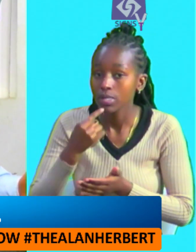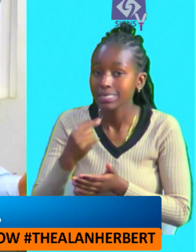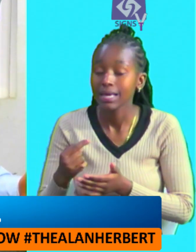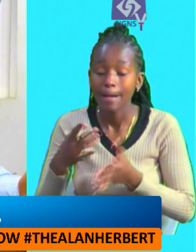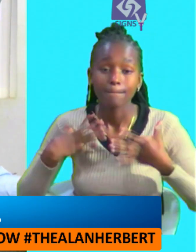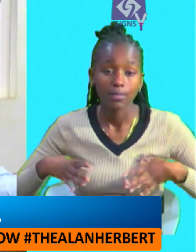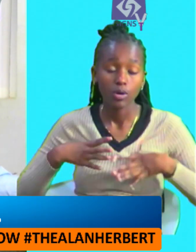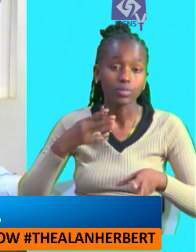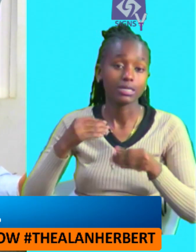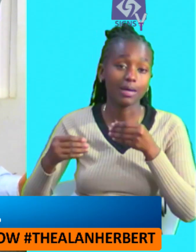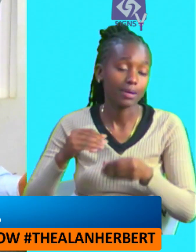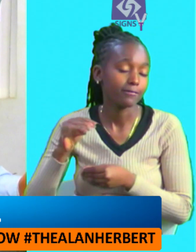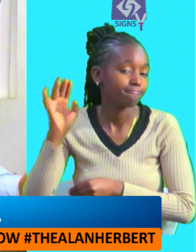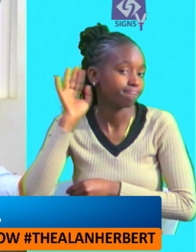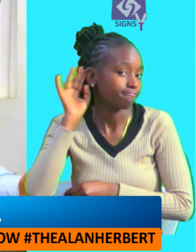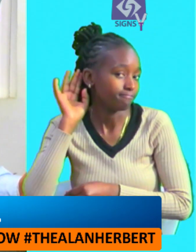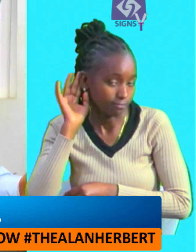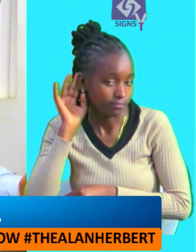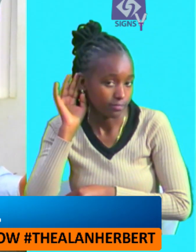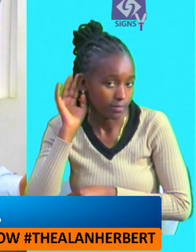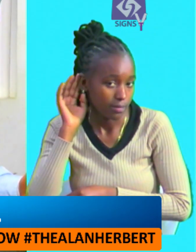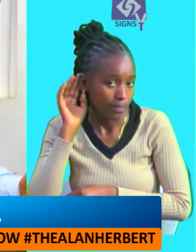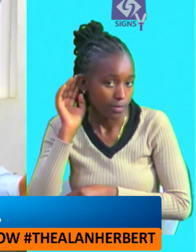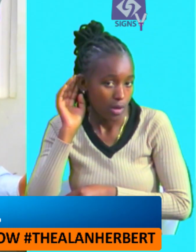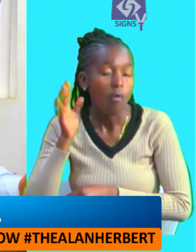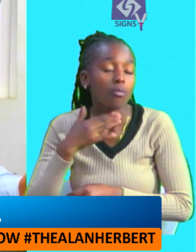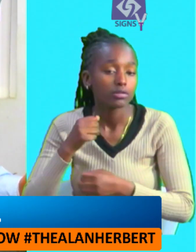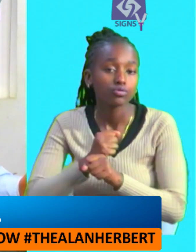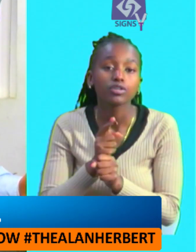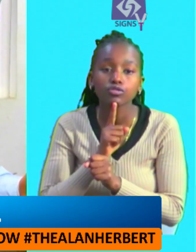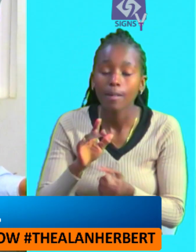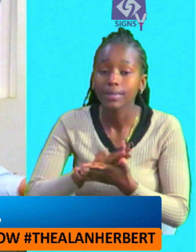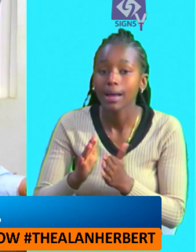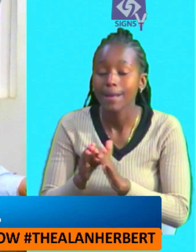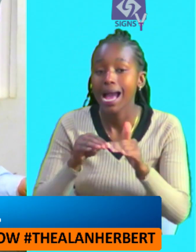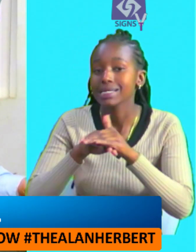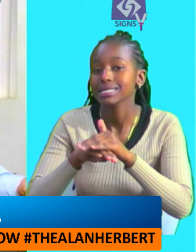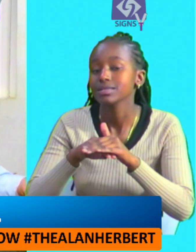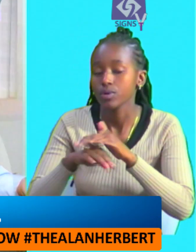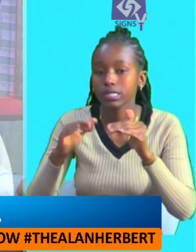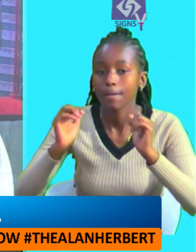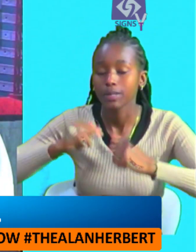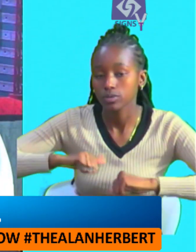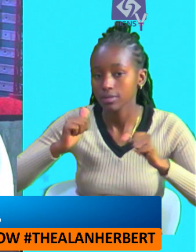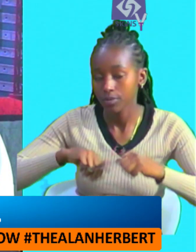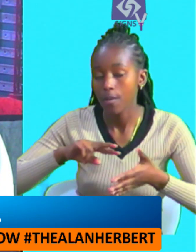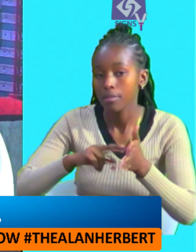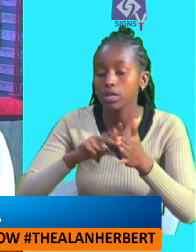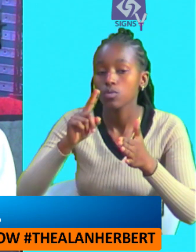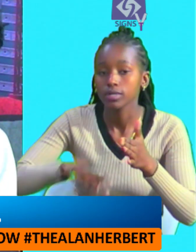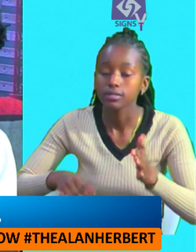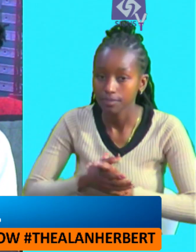it, and they have to make it as accessible as possible. True. So if you